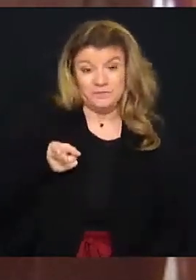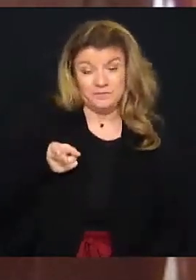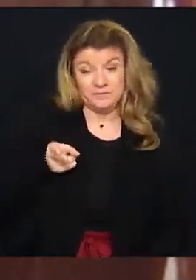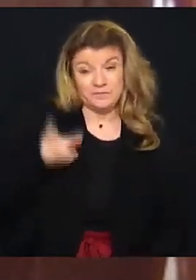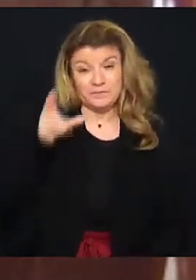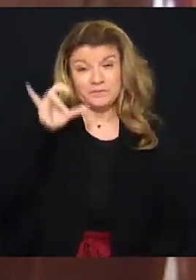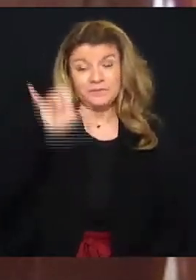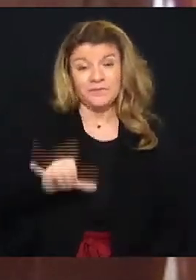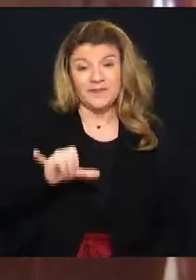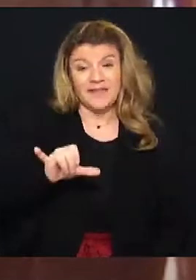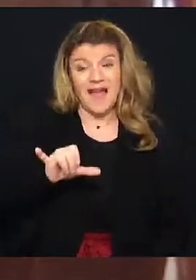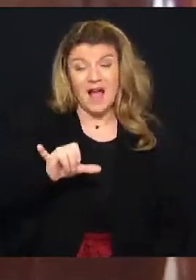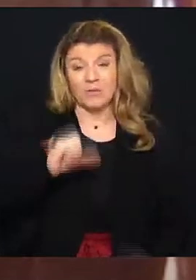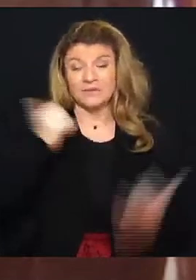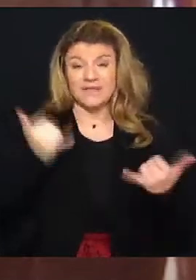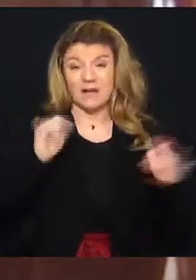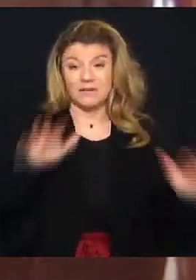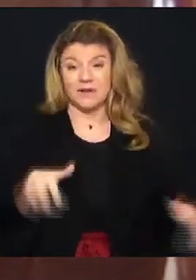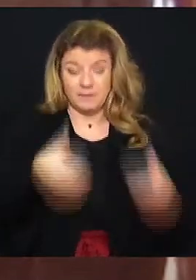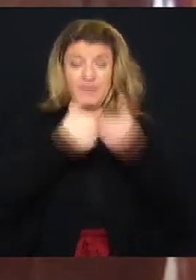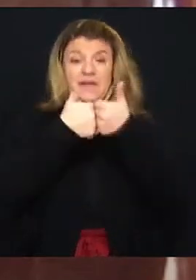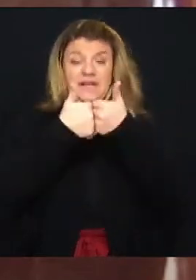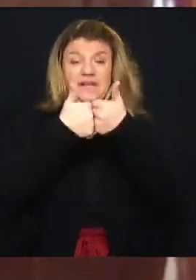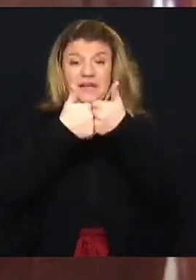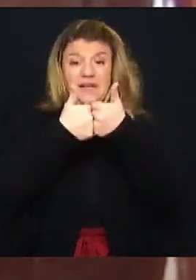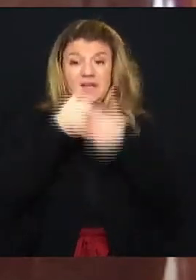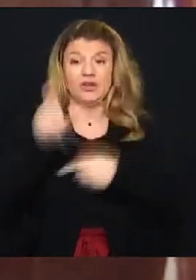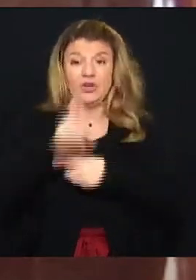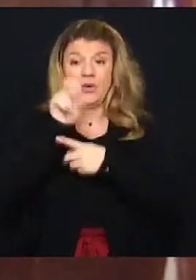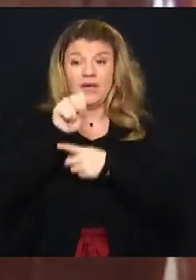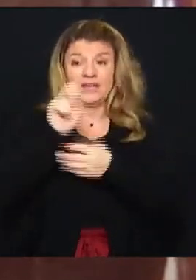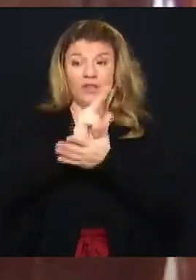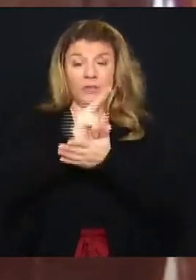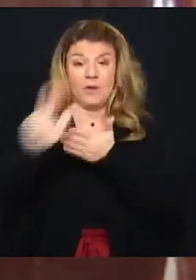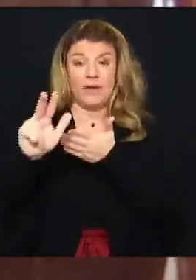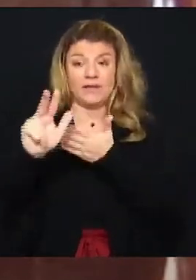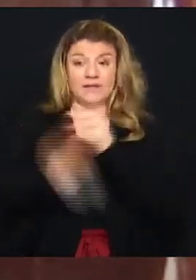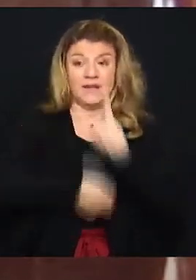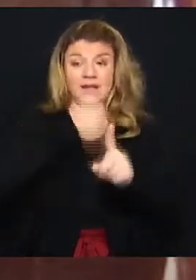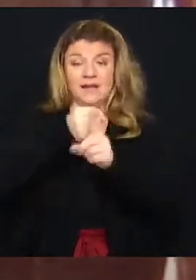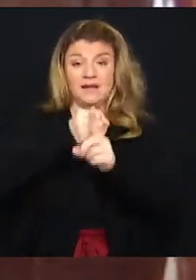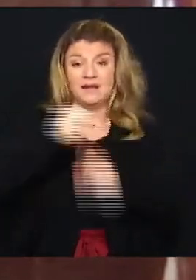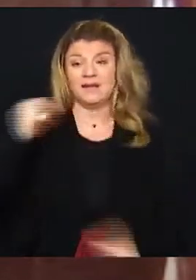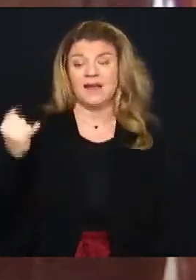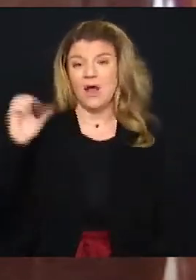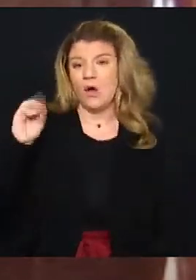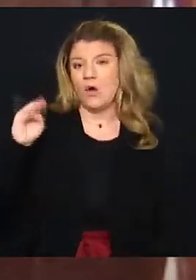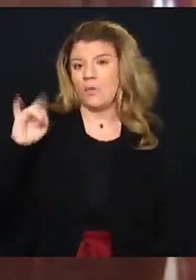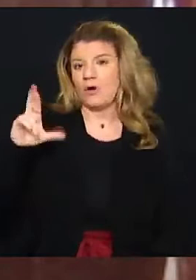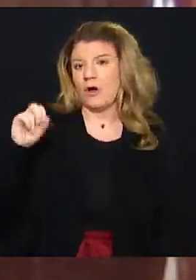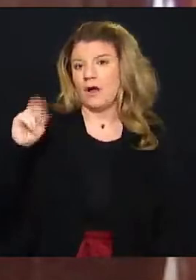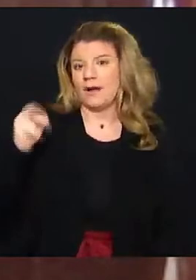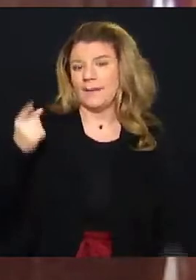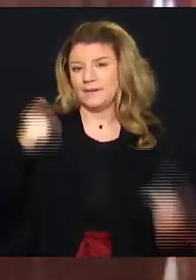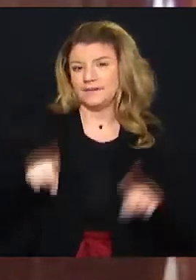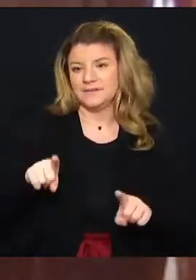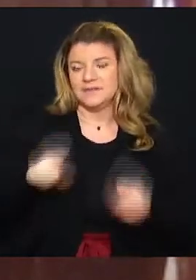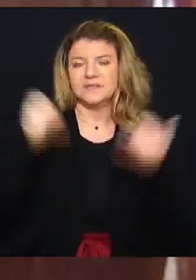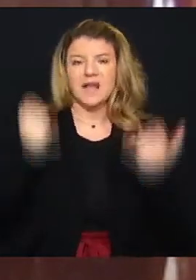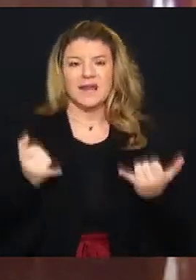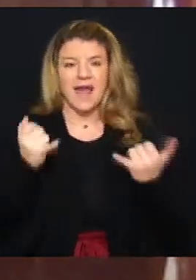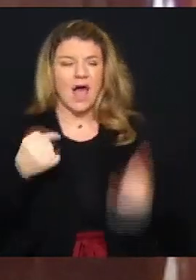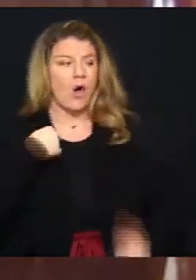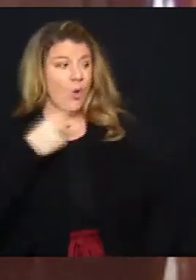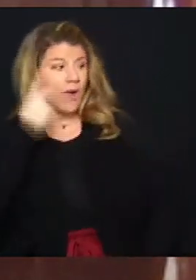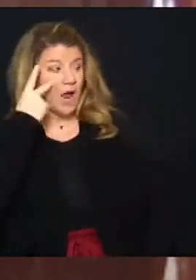was outcompeted head to head in the US in 3 weeks by the Omicron variant. And as we start to look